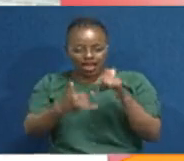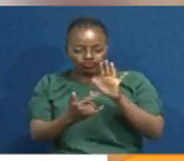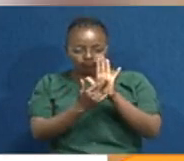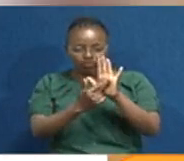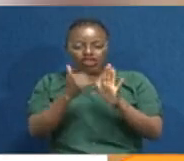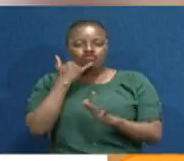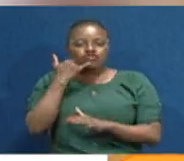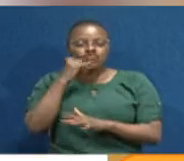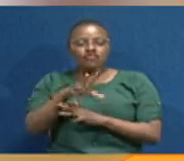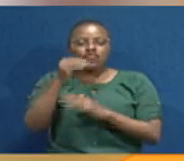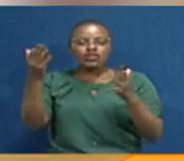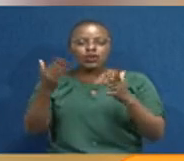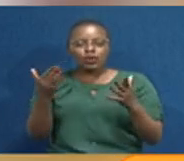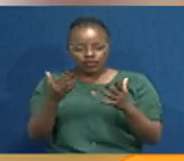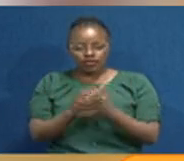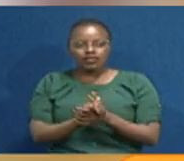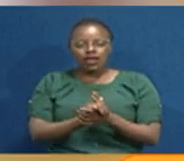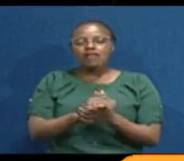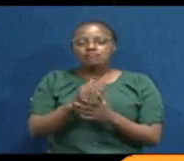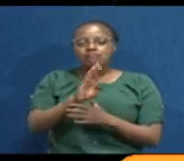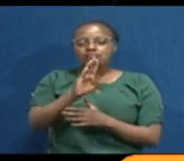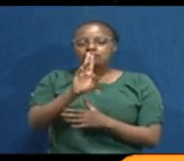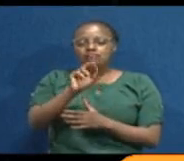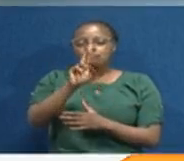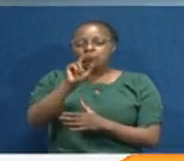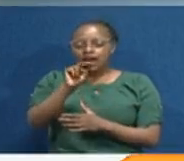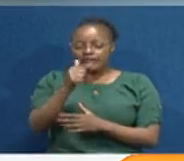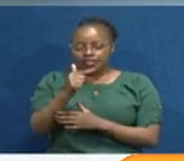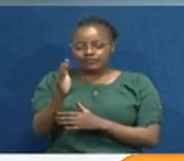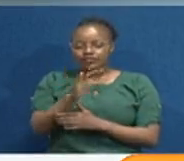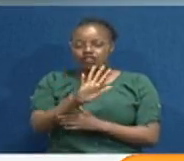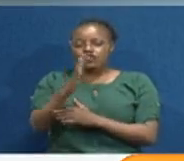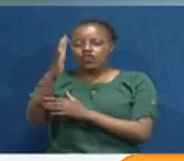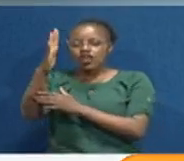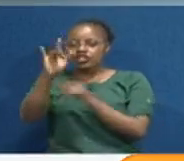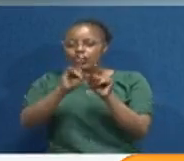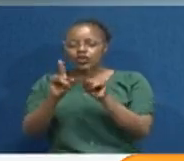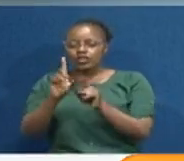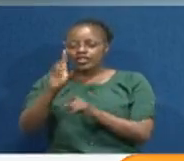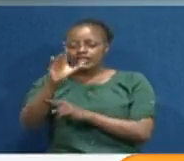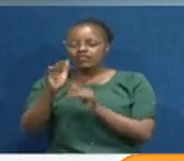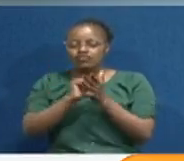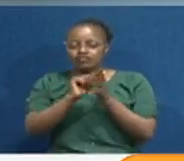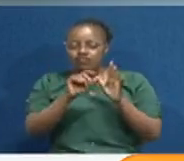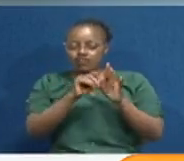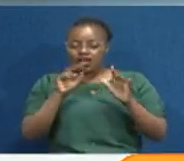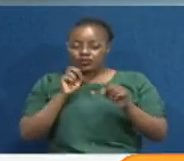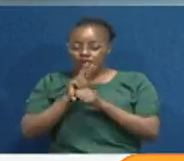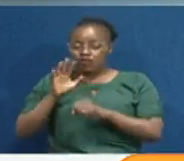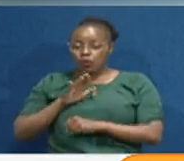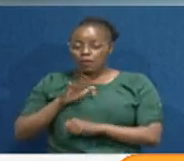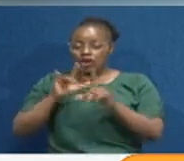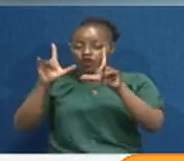suspect's phone was tracked inside Burnt Forest. Detectives have also published photos of some 12